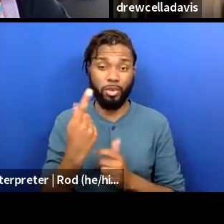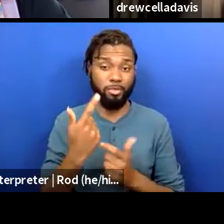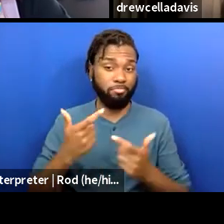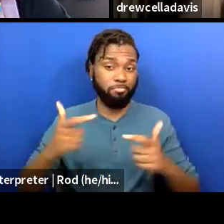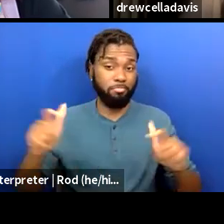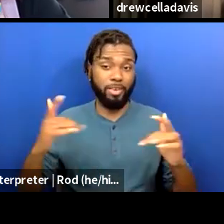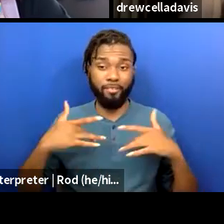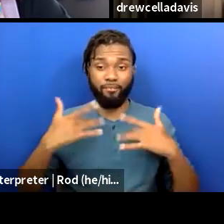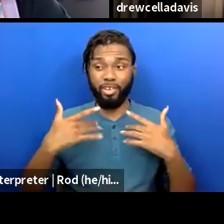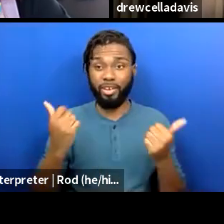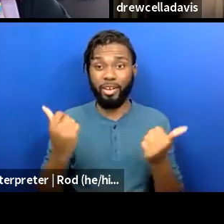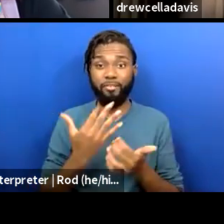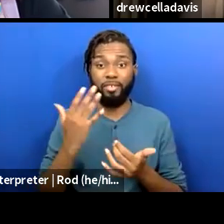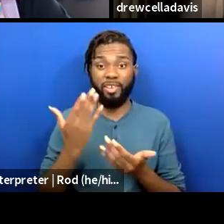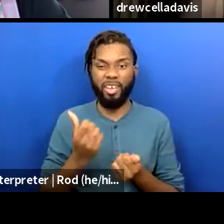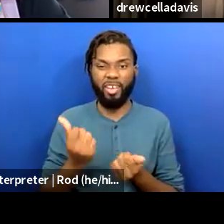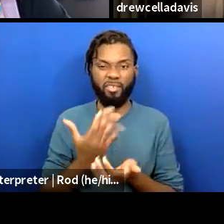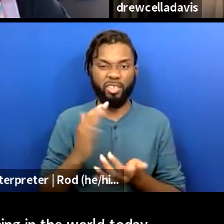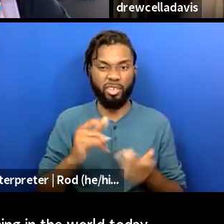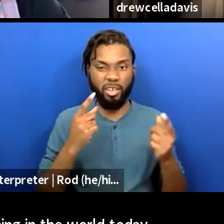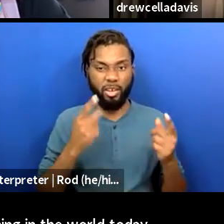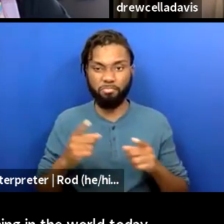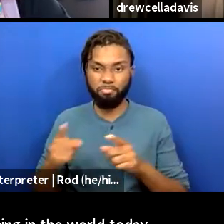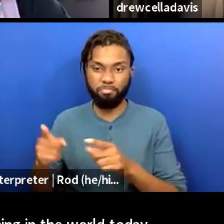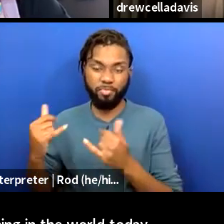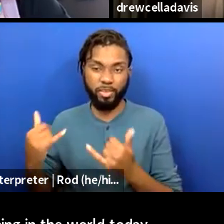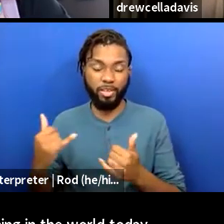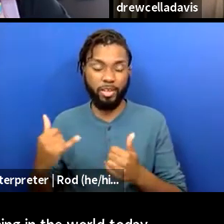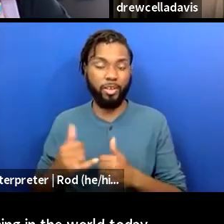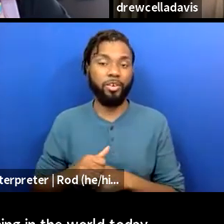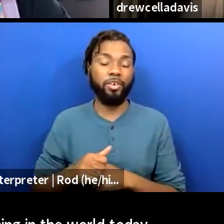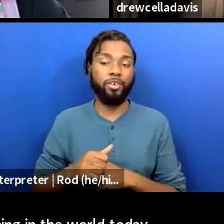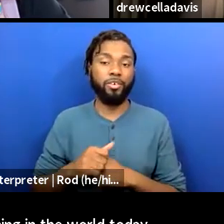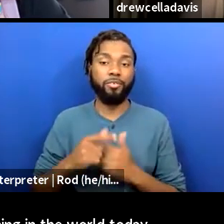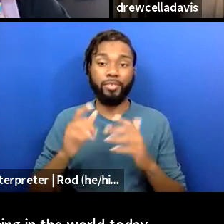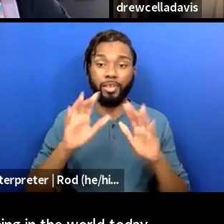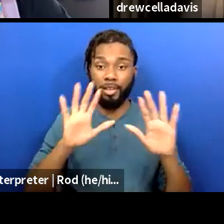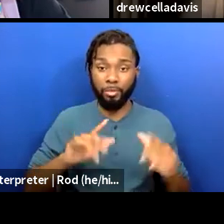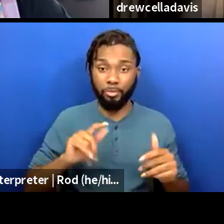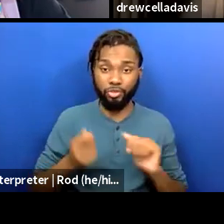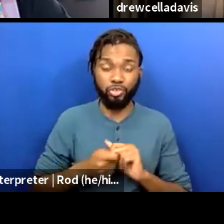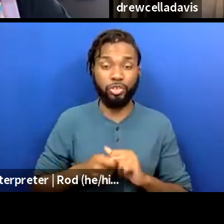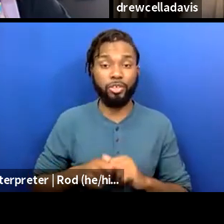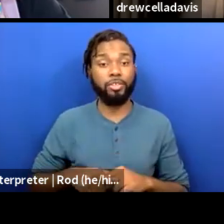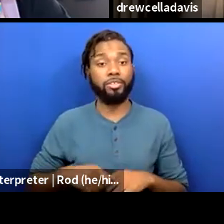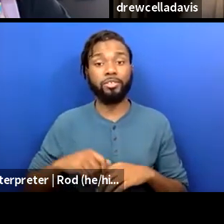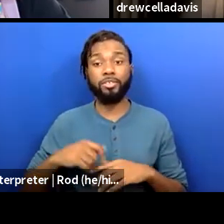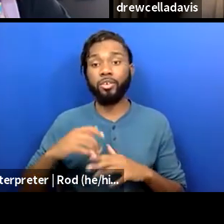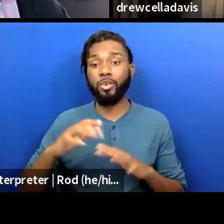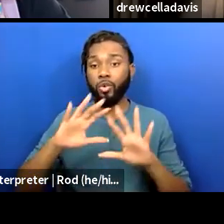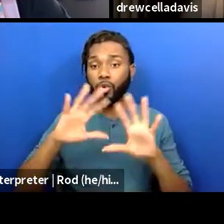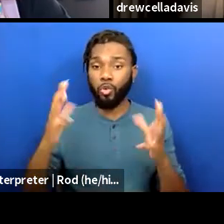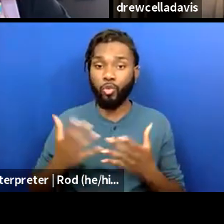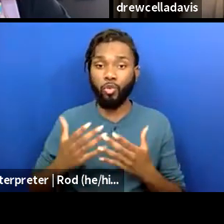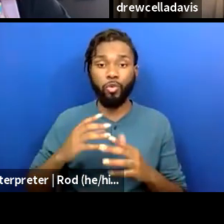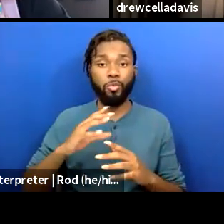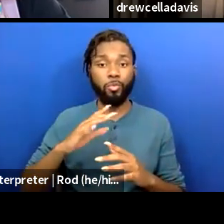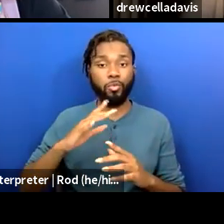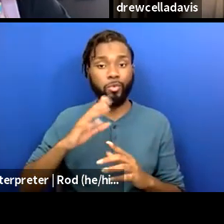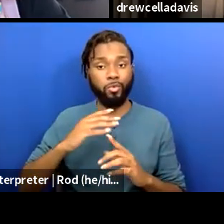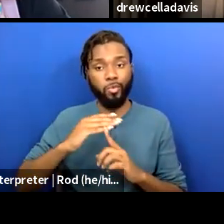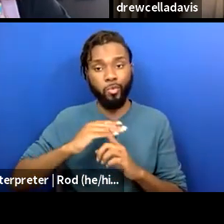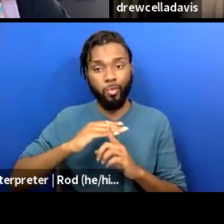things that are happening in the world today, the climate change, global warming, loss of language